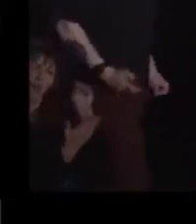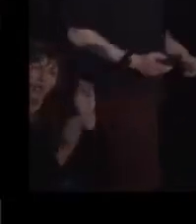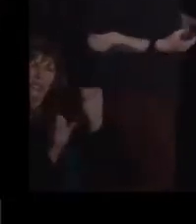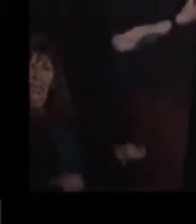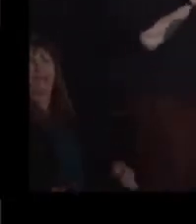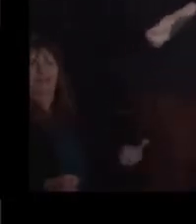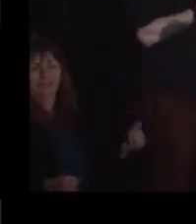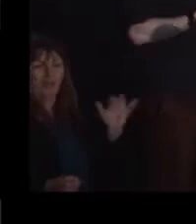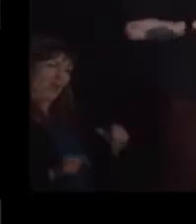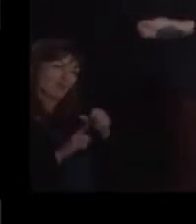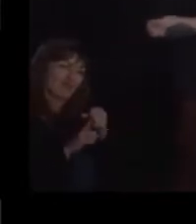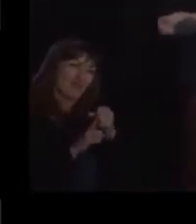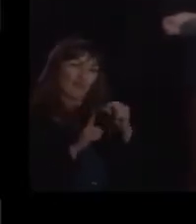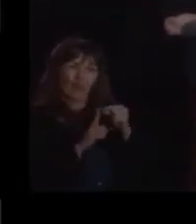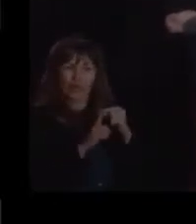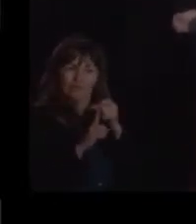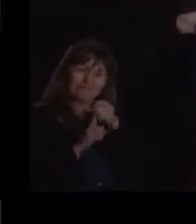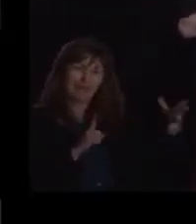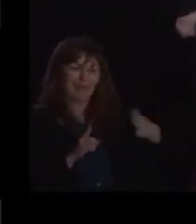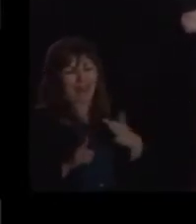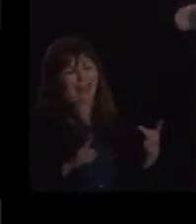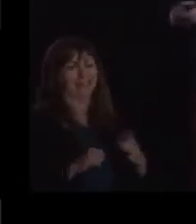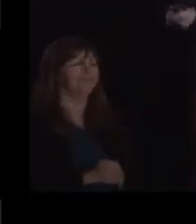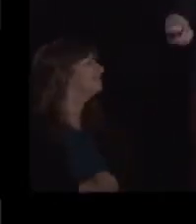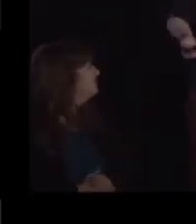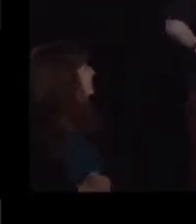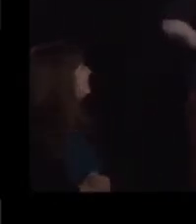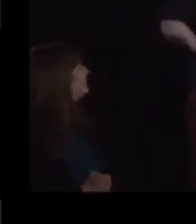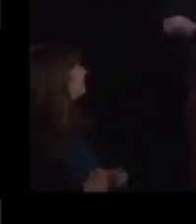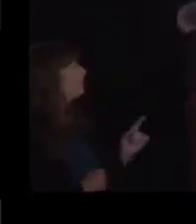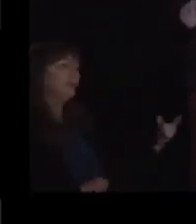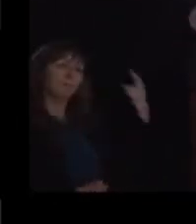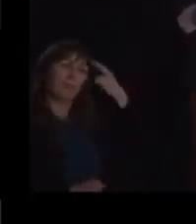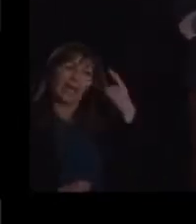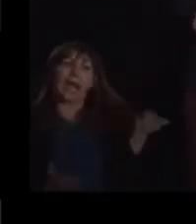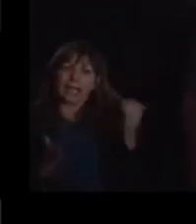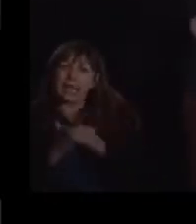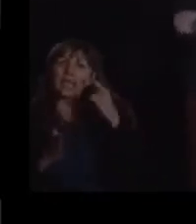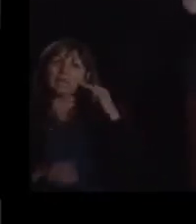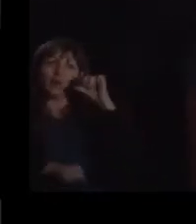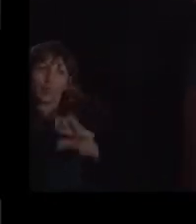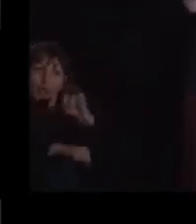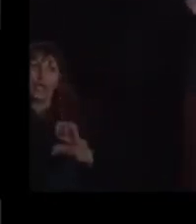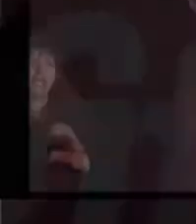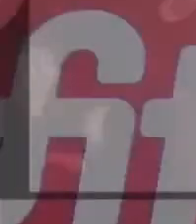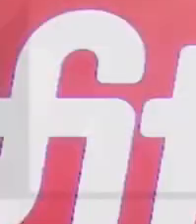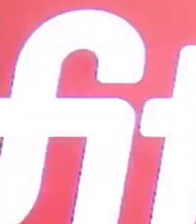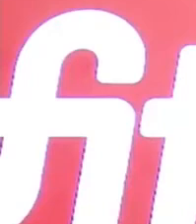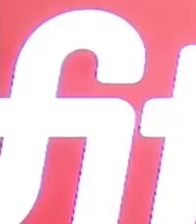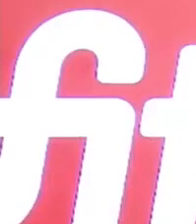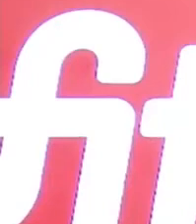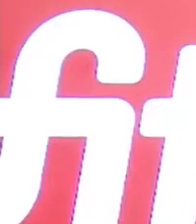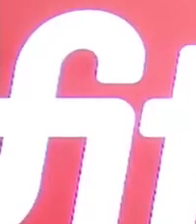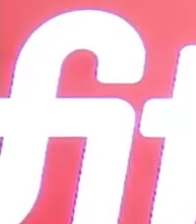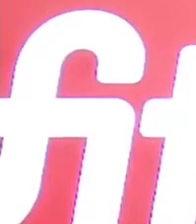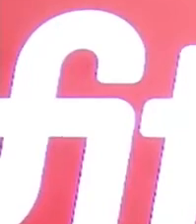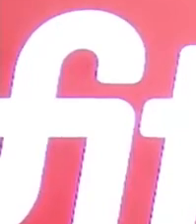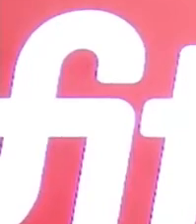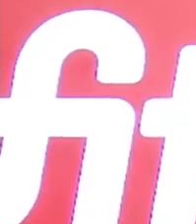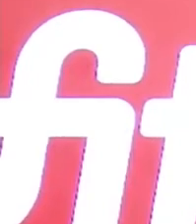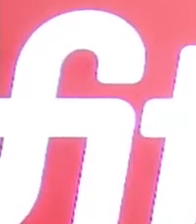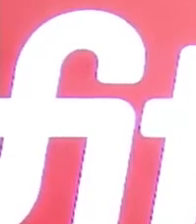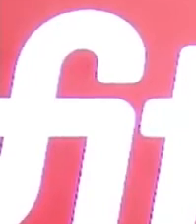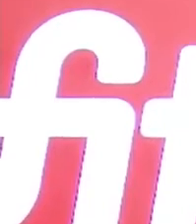cool. But I'm really into that. I think, again, it's, you know, if things finish at 6 o'clock and you do or don't get training at work or for whatever reason, or you're